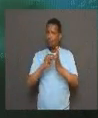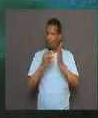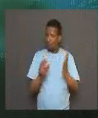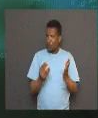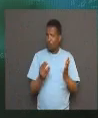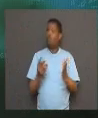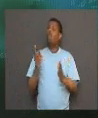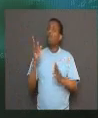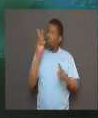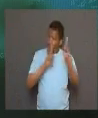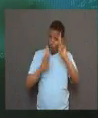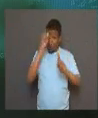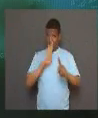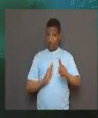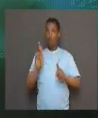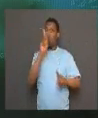about human population.